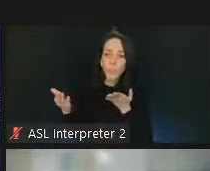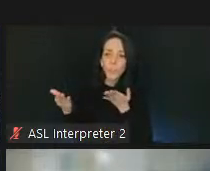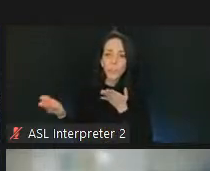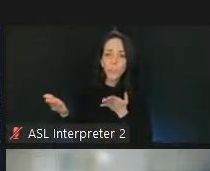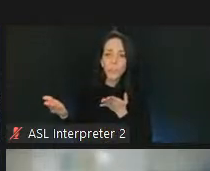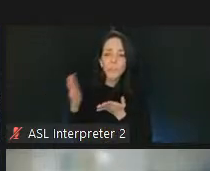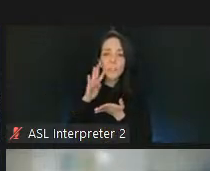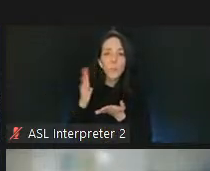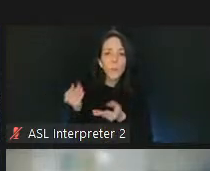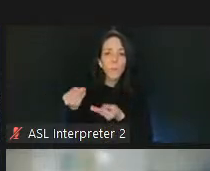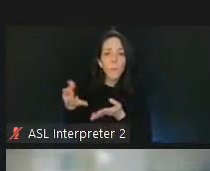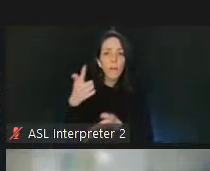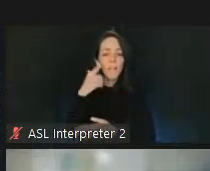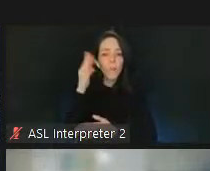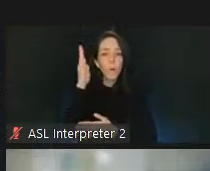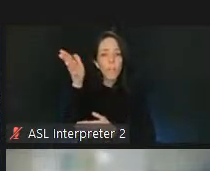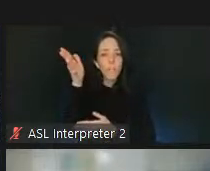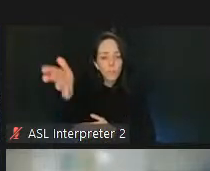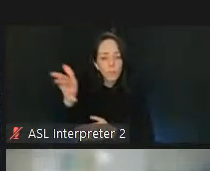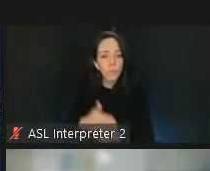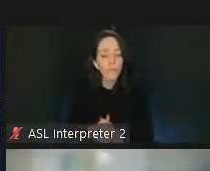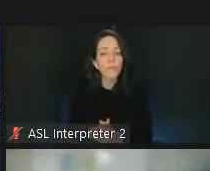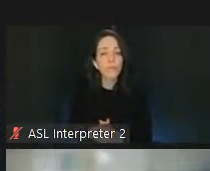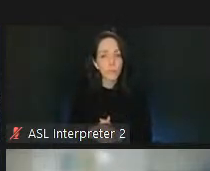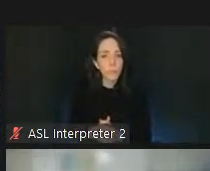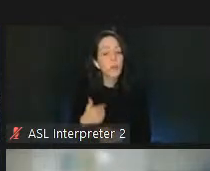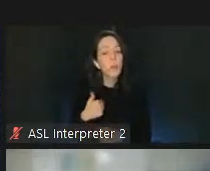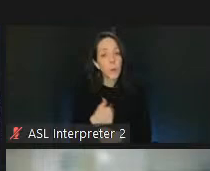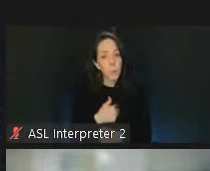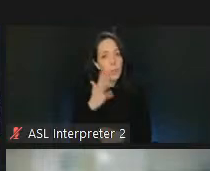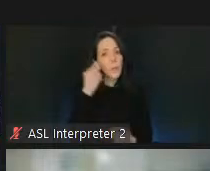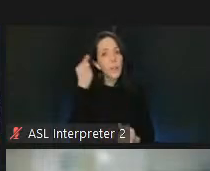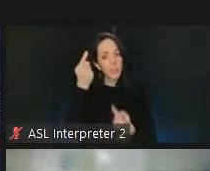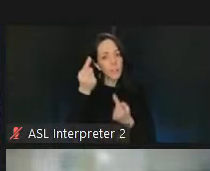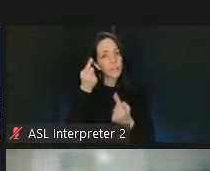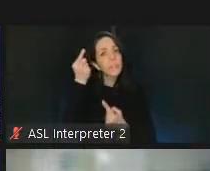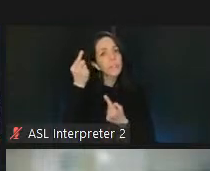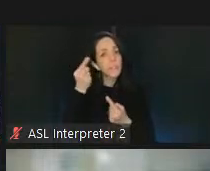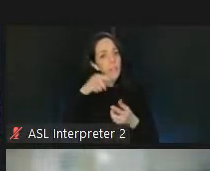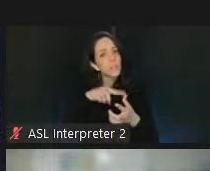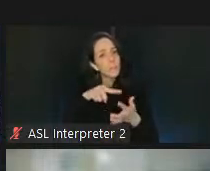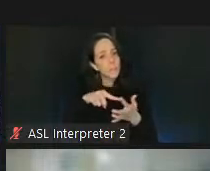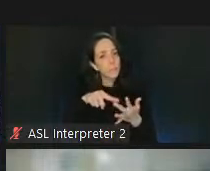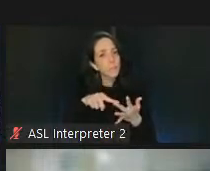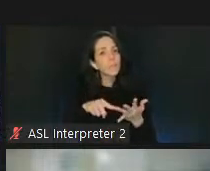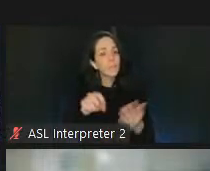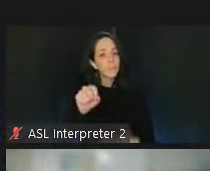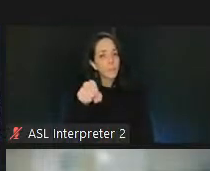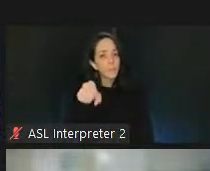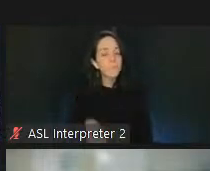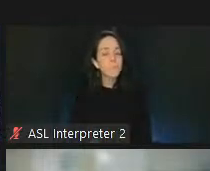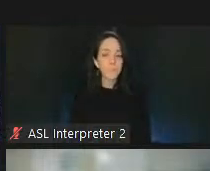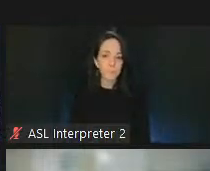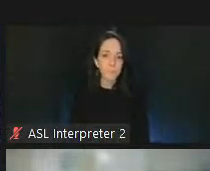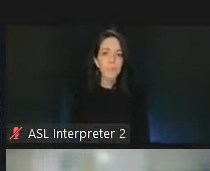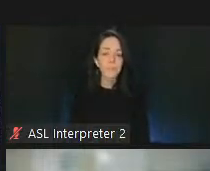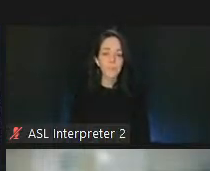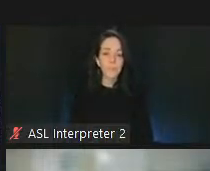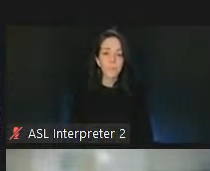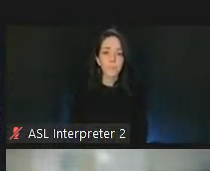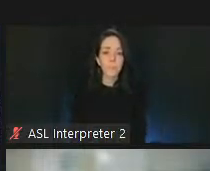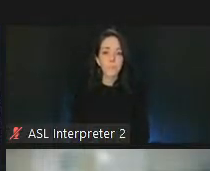the future, those factors will absolutely need to be taken into consideration.